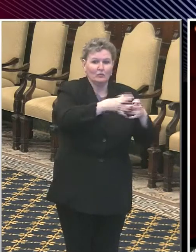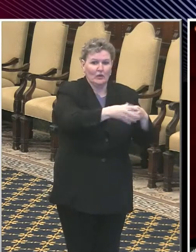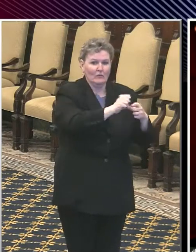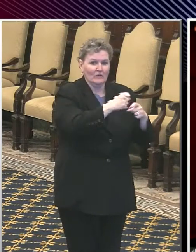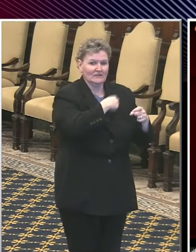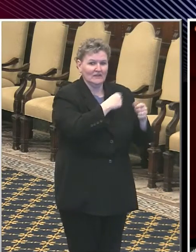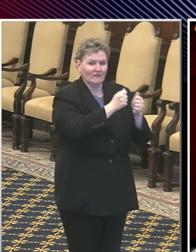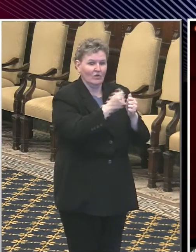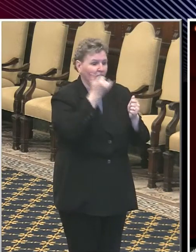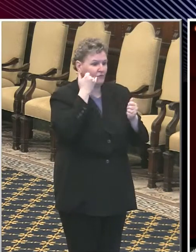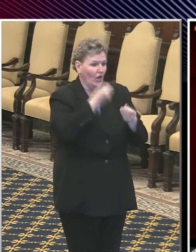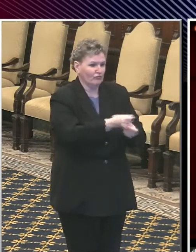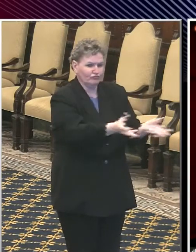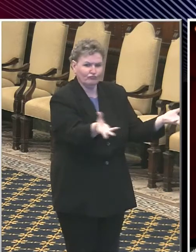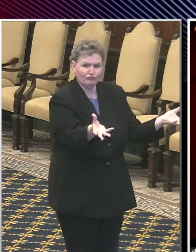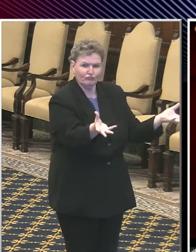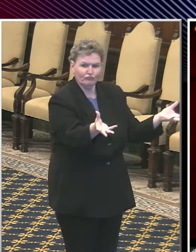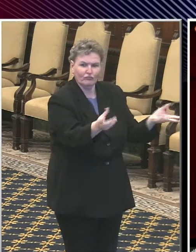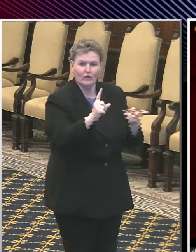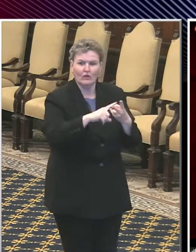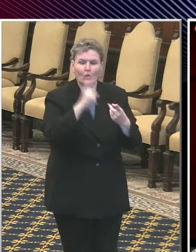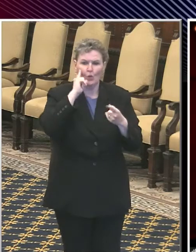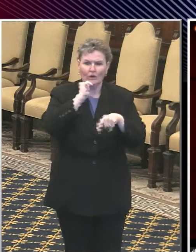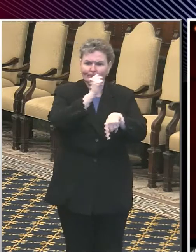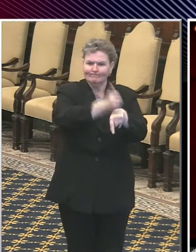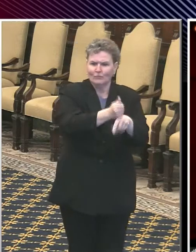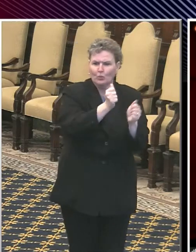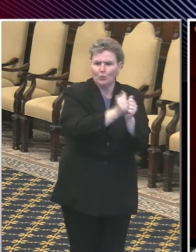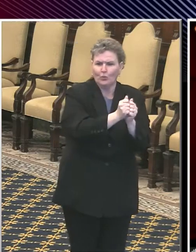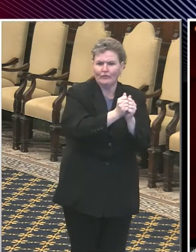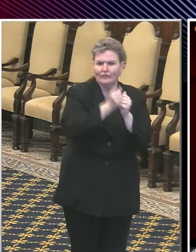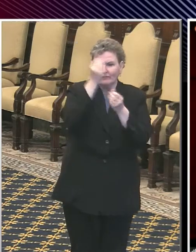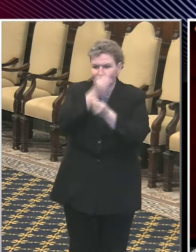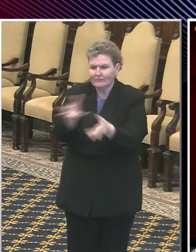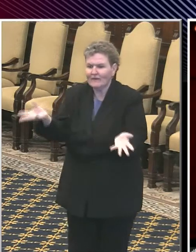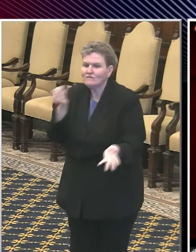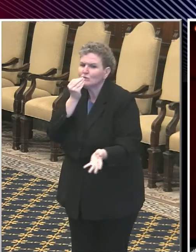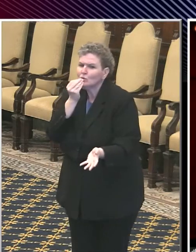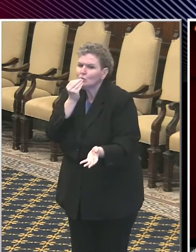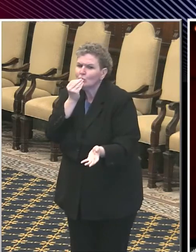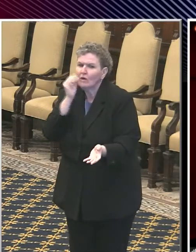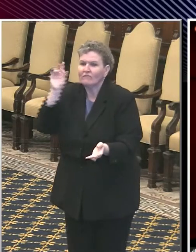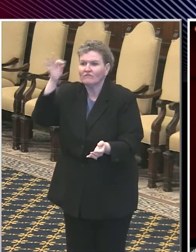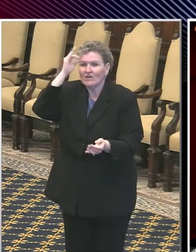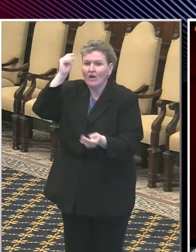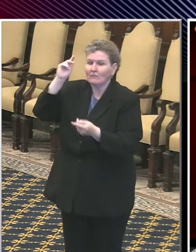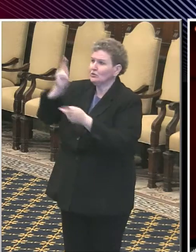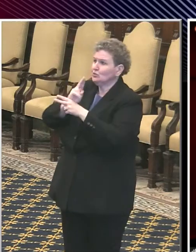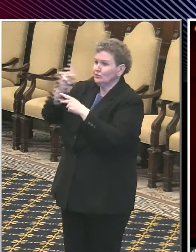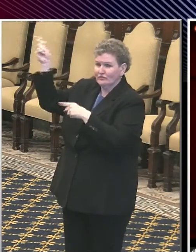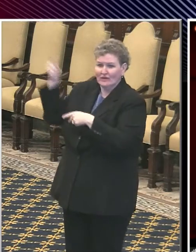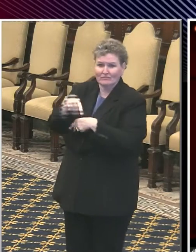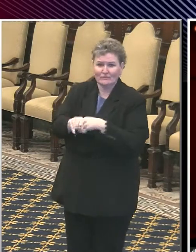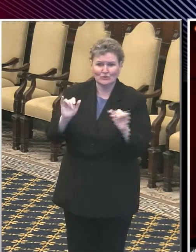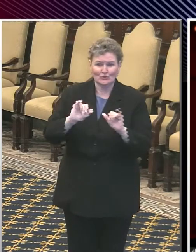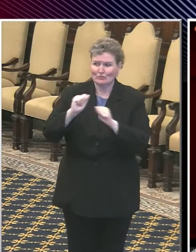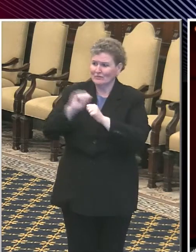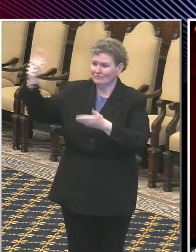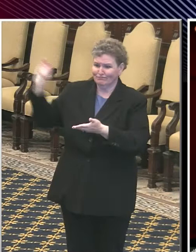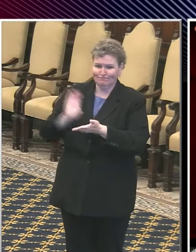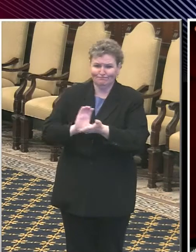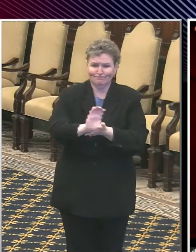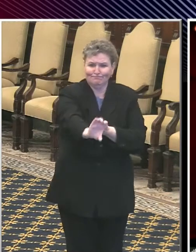them address urgent needs, such as food access or how to find a testing site, they encourage census participation. A complete